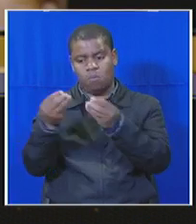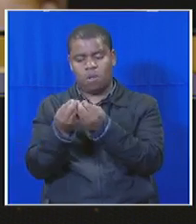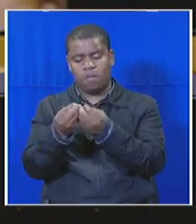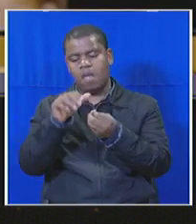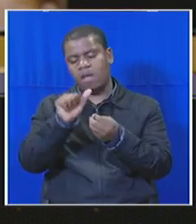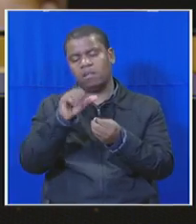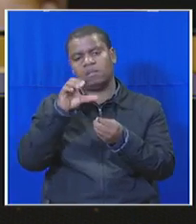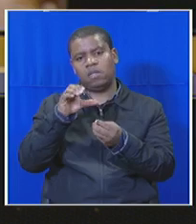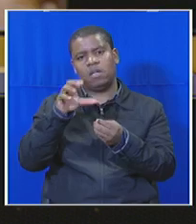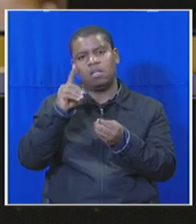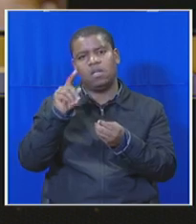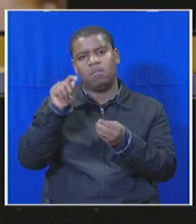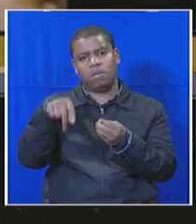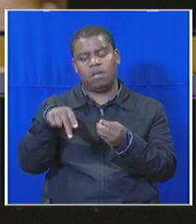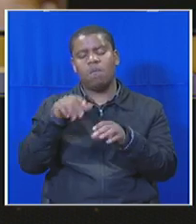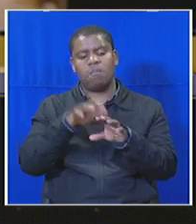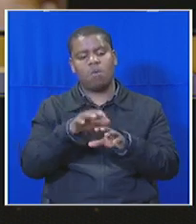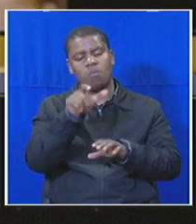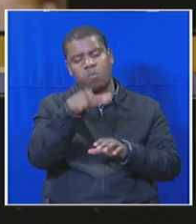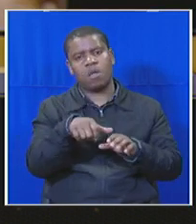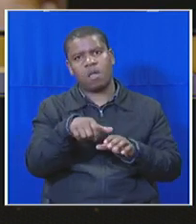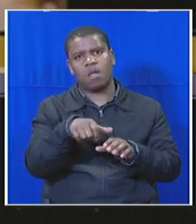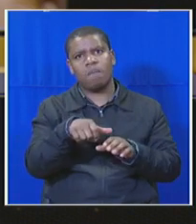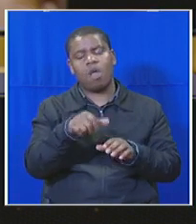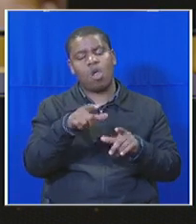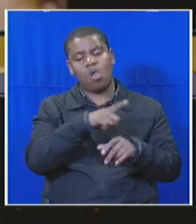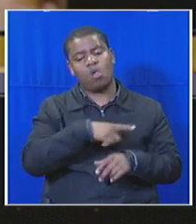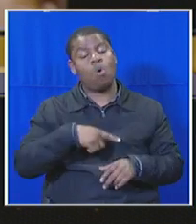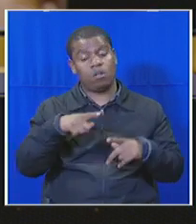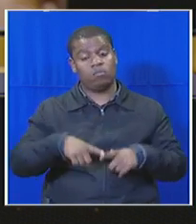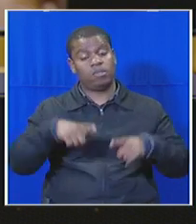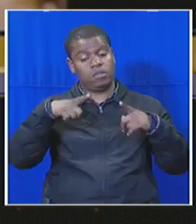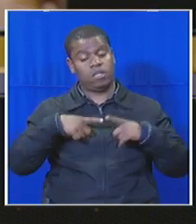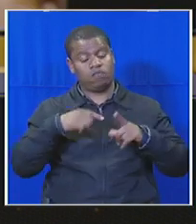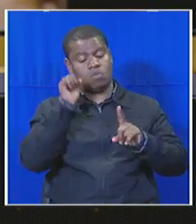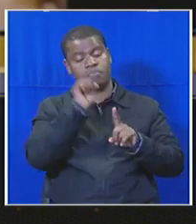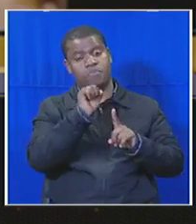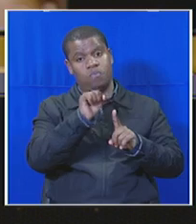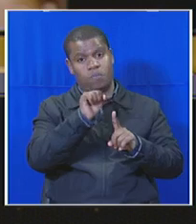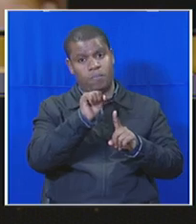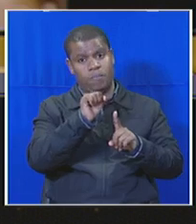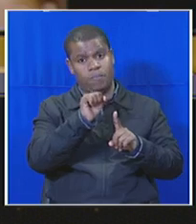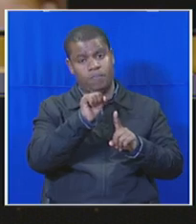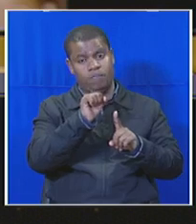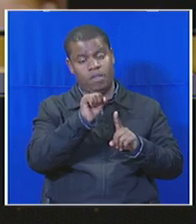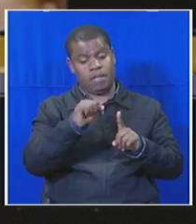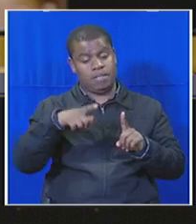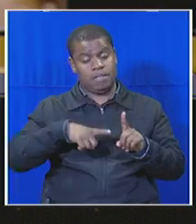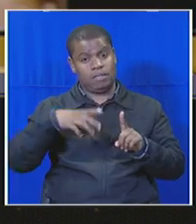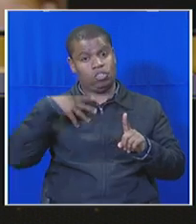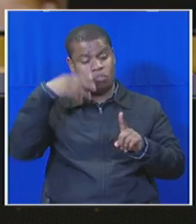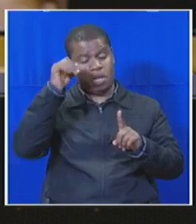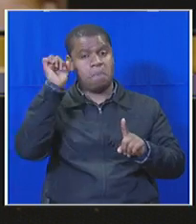long live the spirit of chair, long live. But more than that, I want to say that in his memory, at the Department of